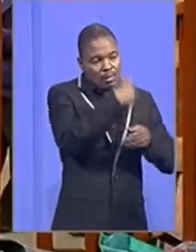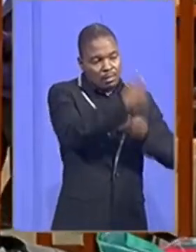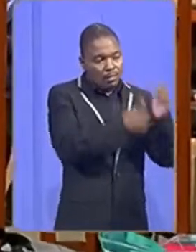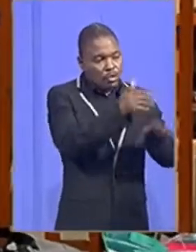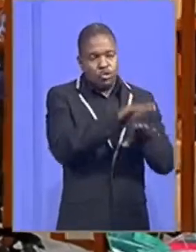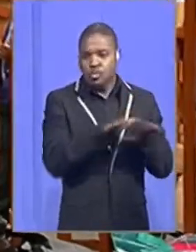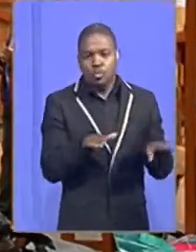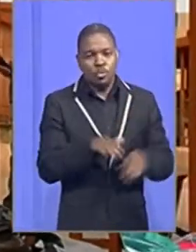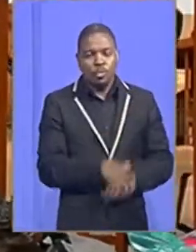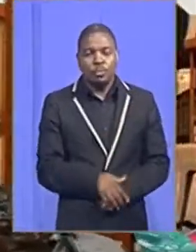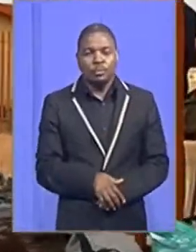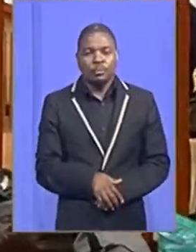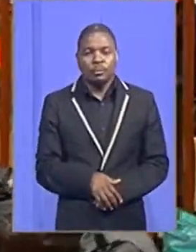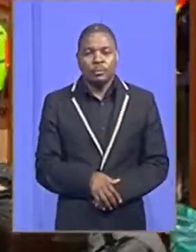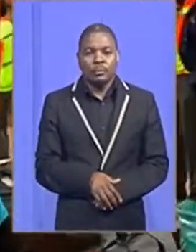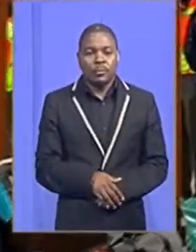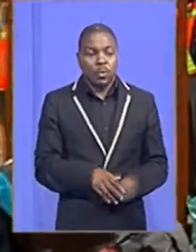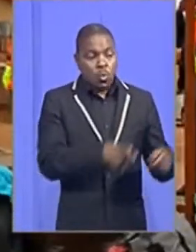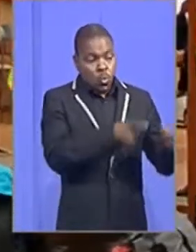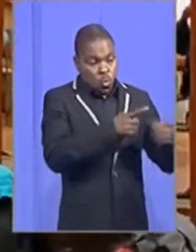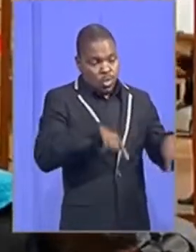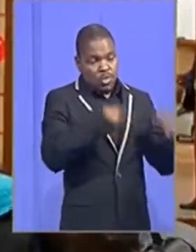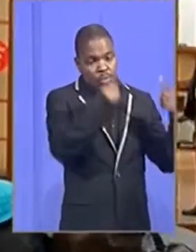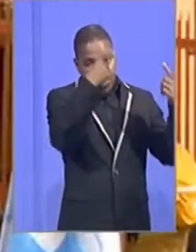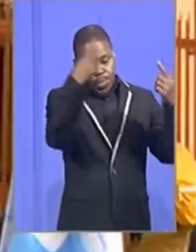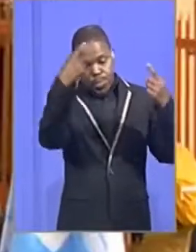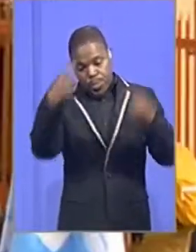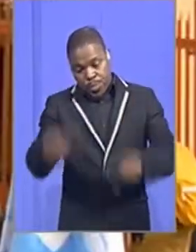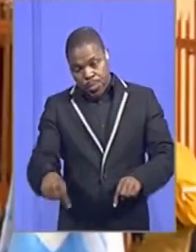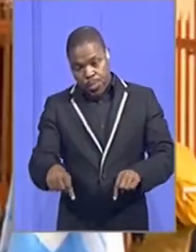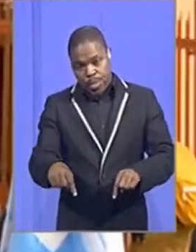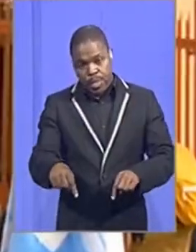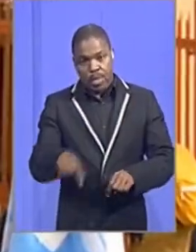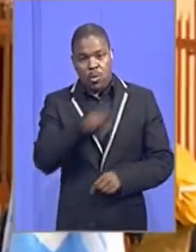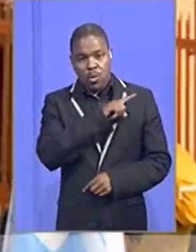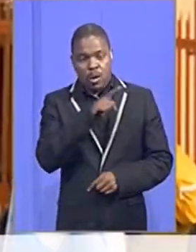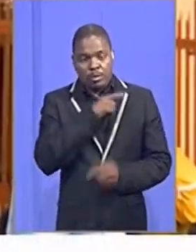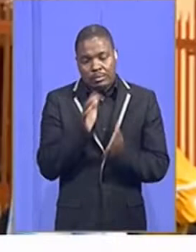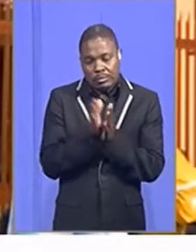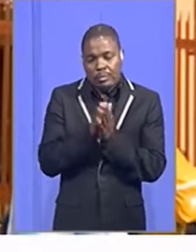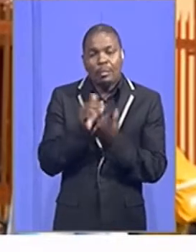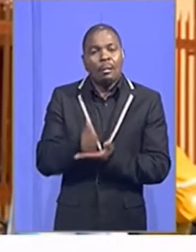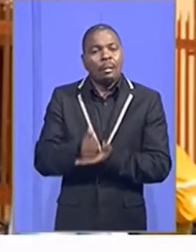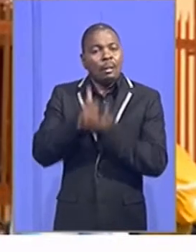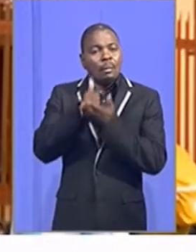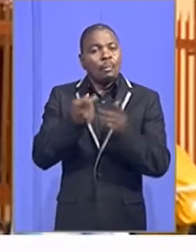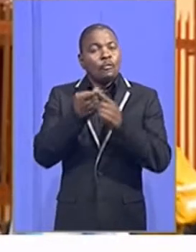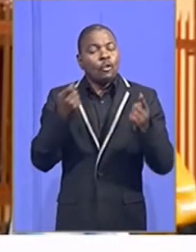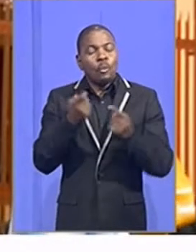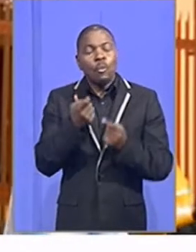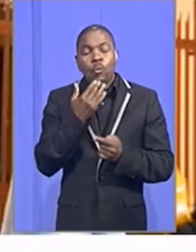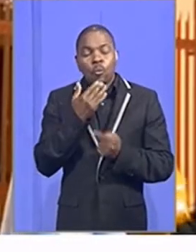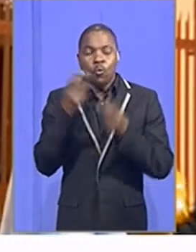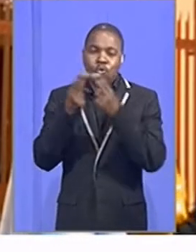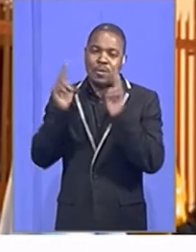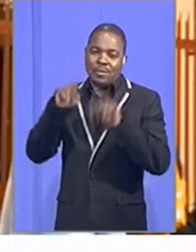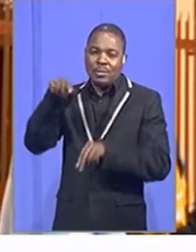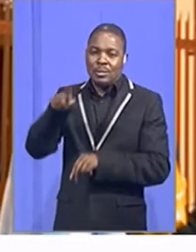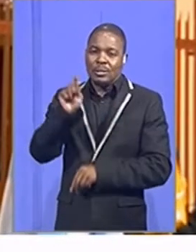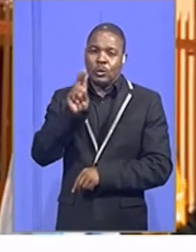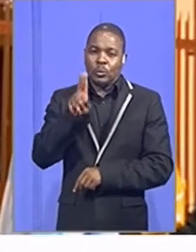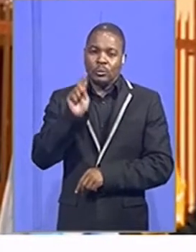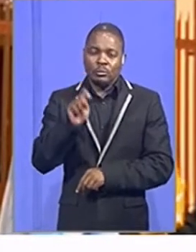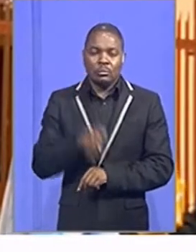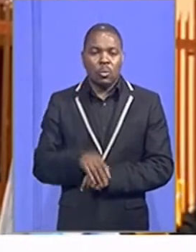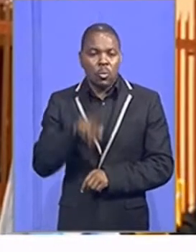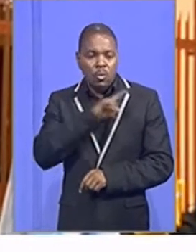going to pay. We came here looking for help from the university because